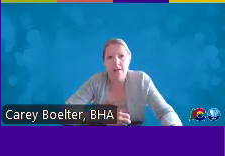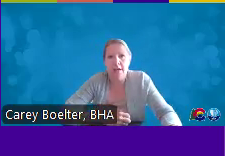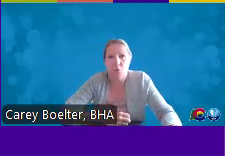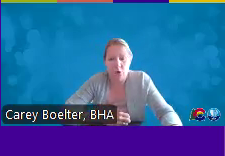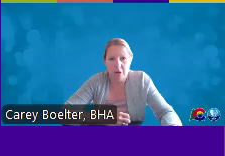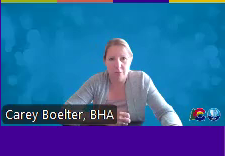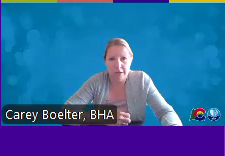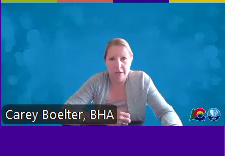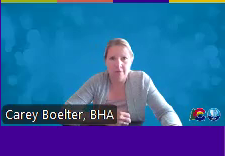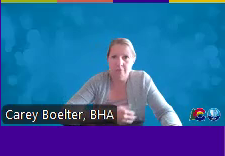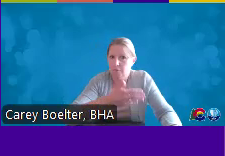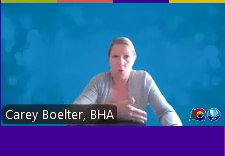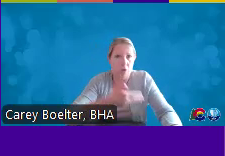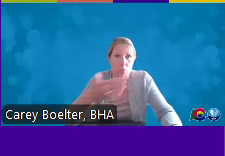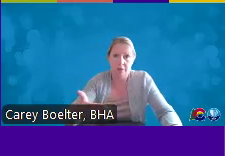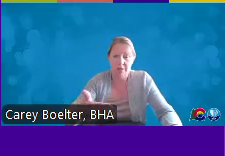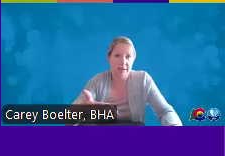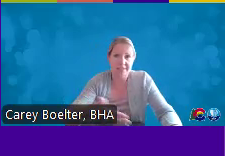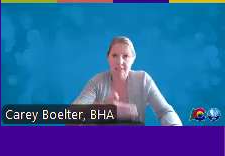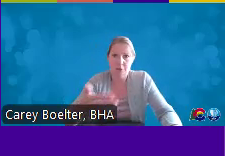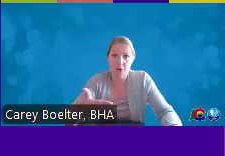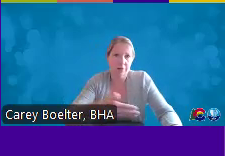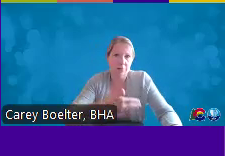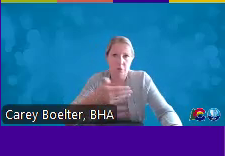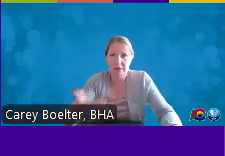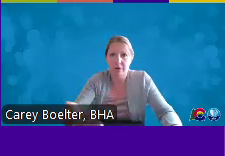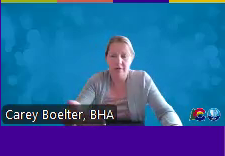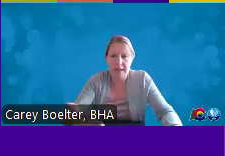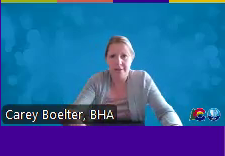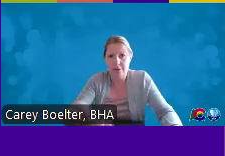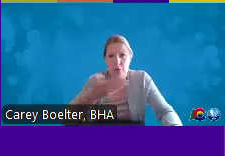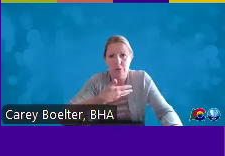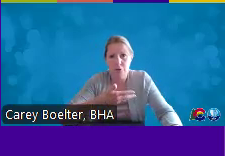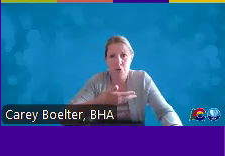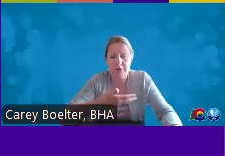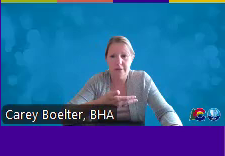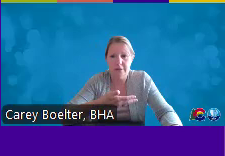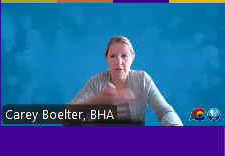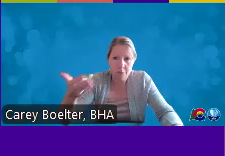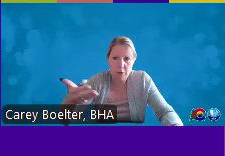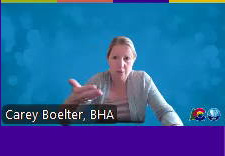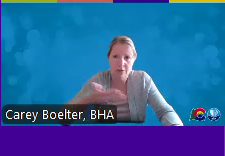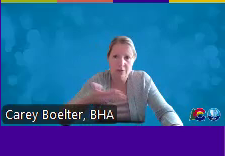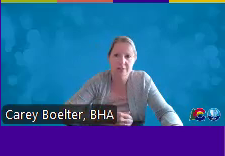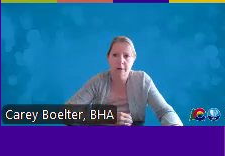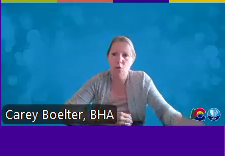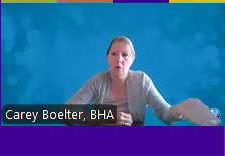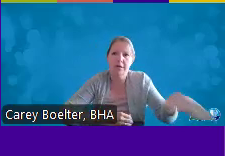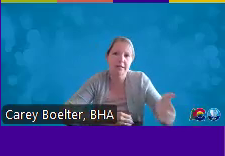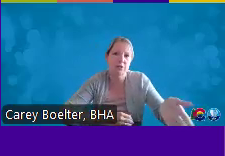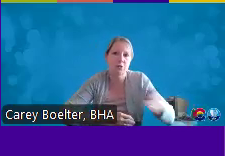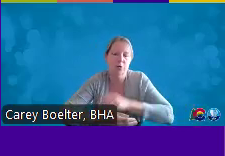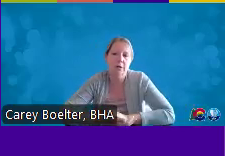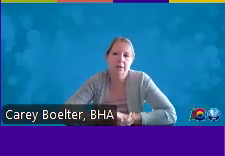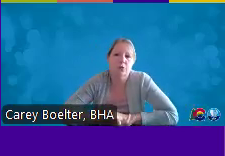agency and work out a plan for what next steps are. We would involve the ASOs who could then communicate with us about what